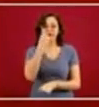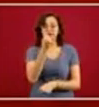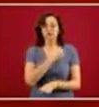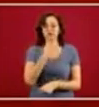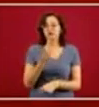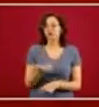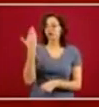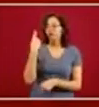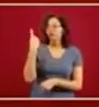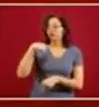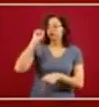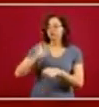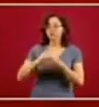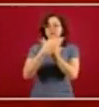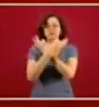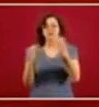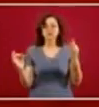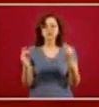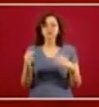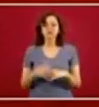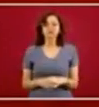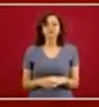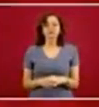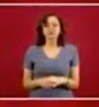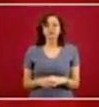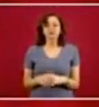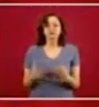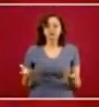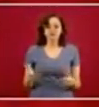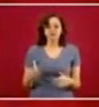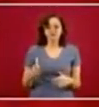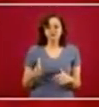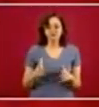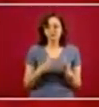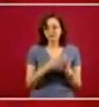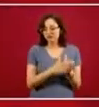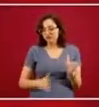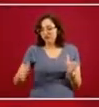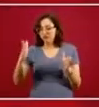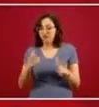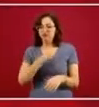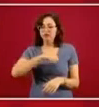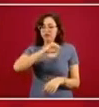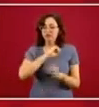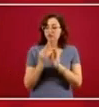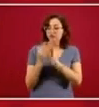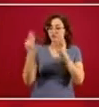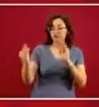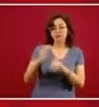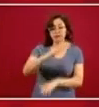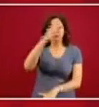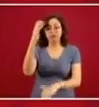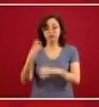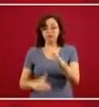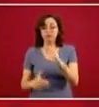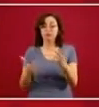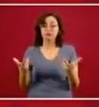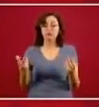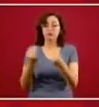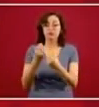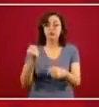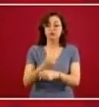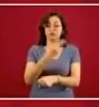We have considered, and this is included in the treaty, in the agreement signed by the Secretary of Health,